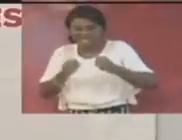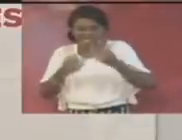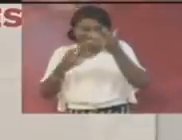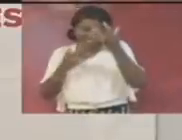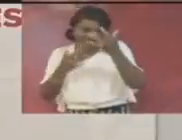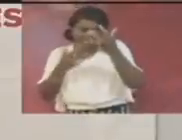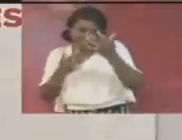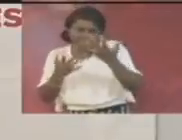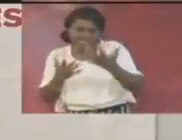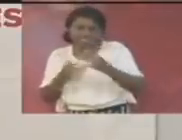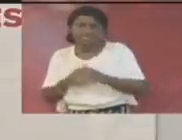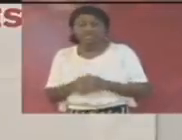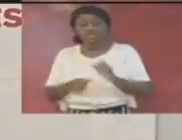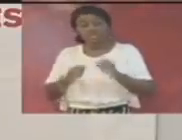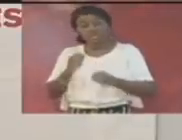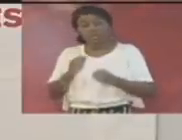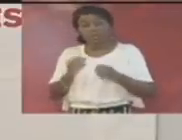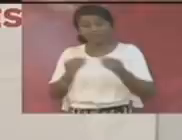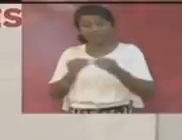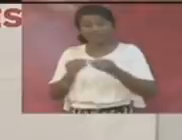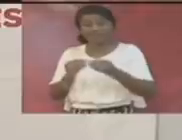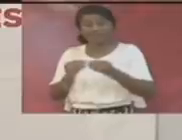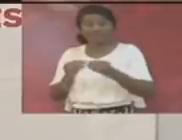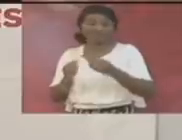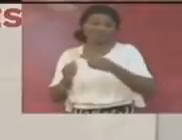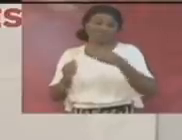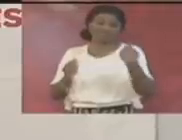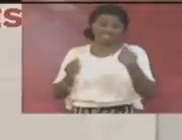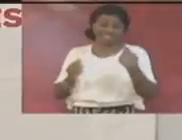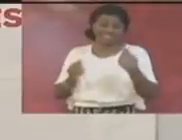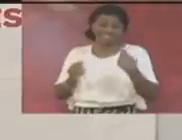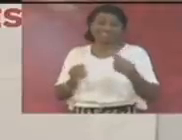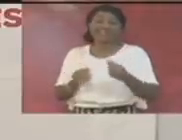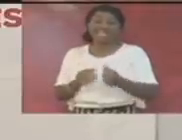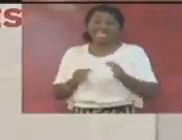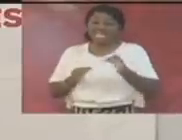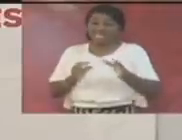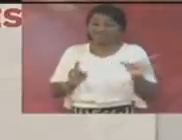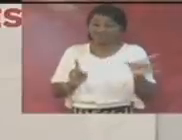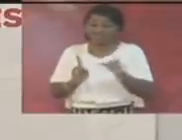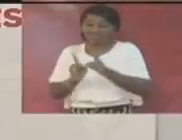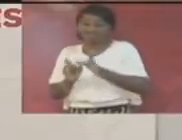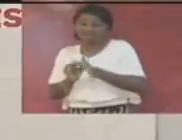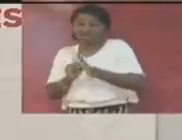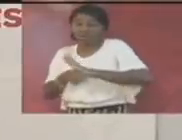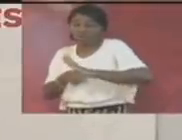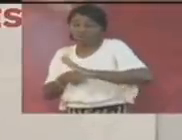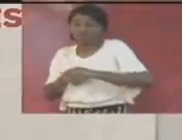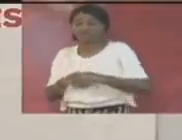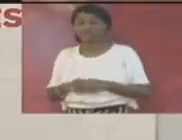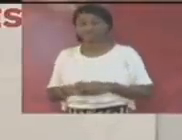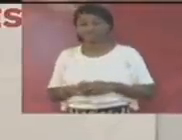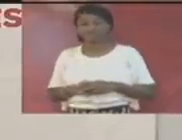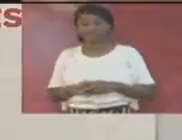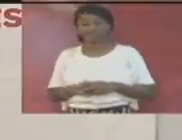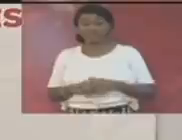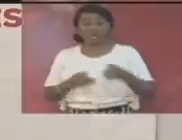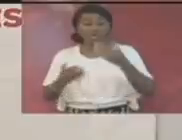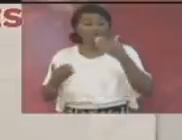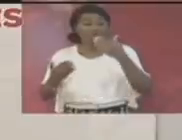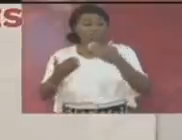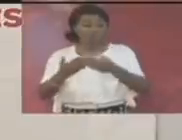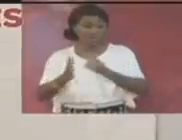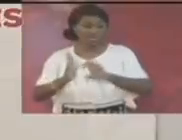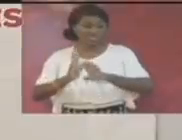of having more severe disease if you do actually contract the virus. So this is a good example of